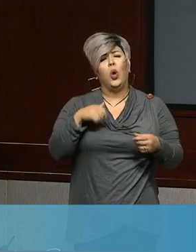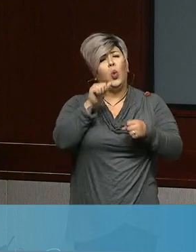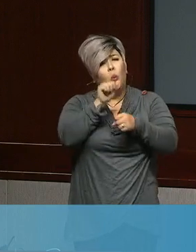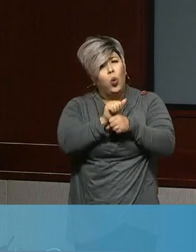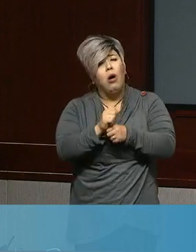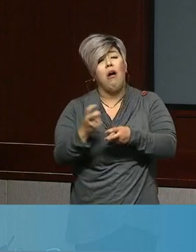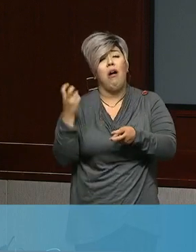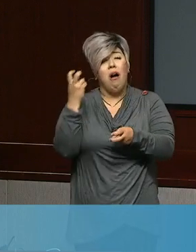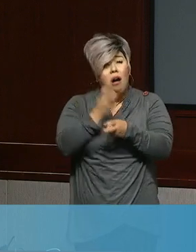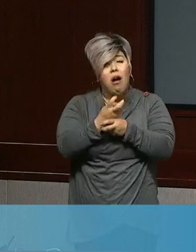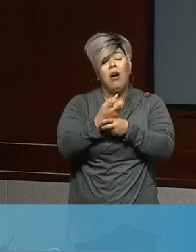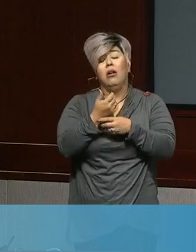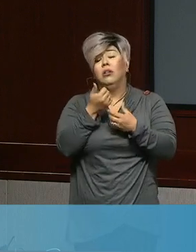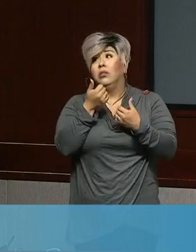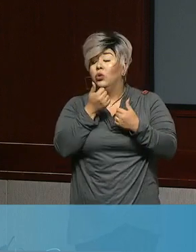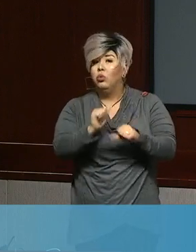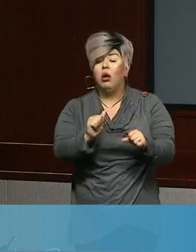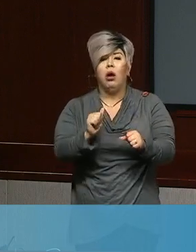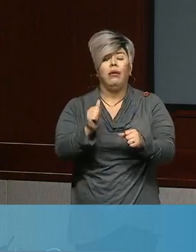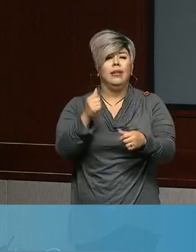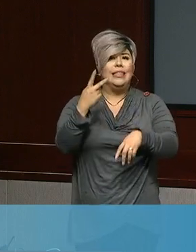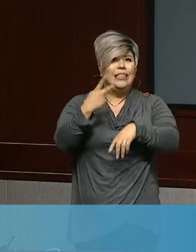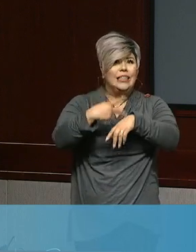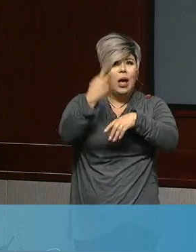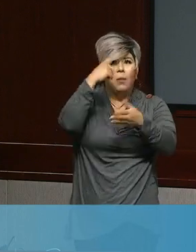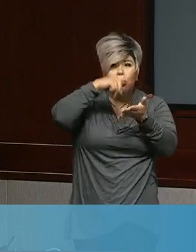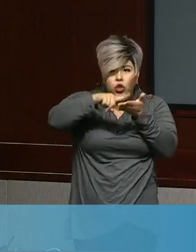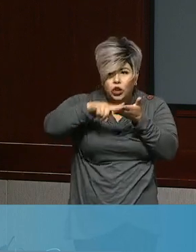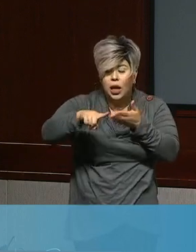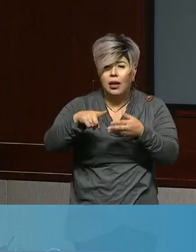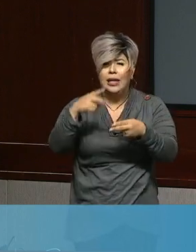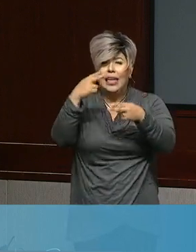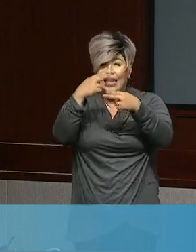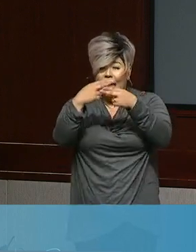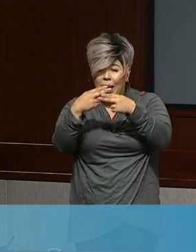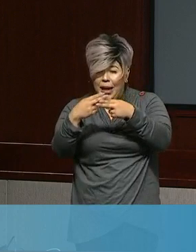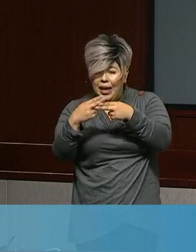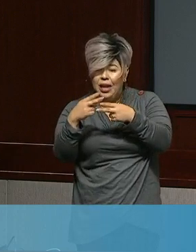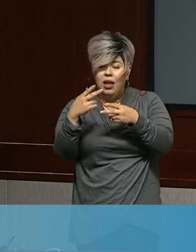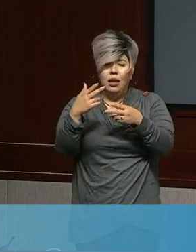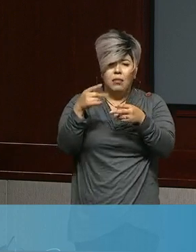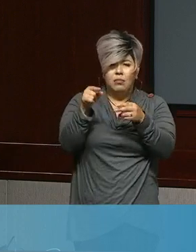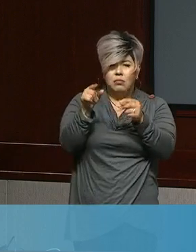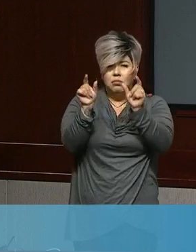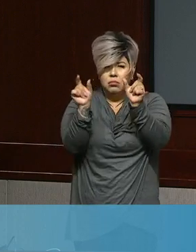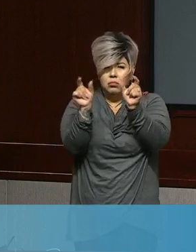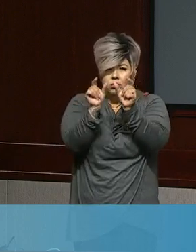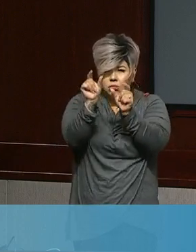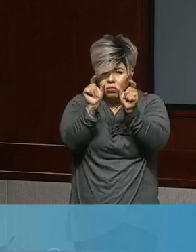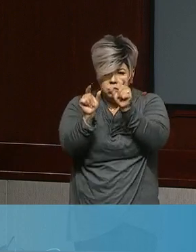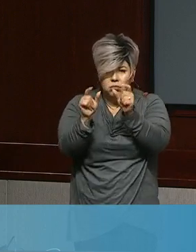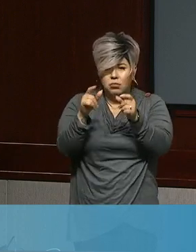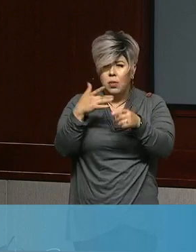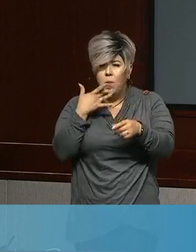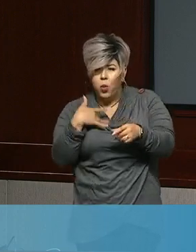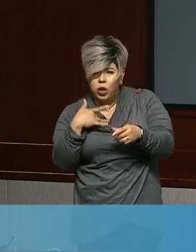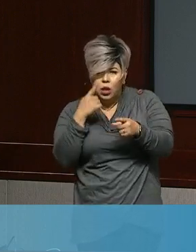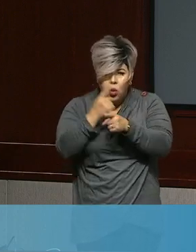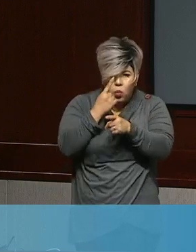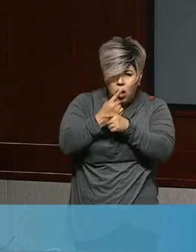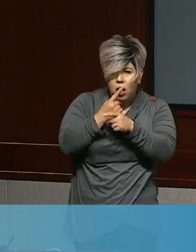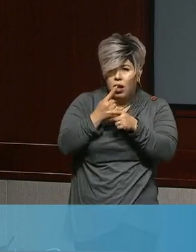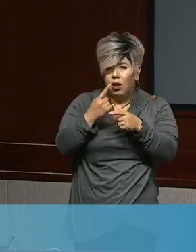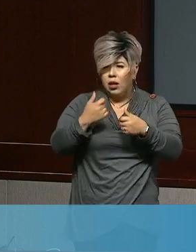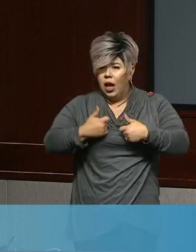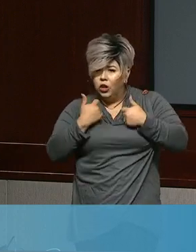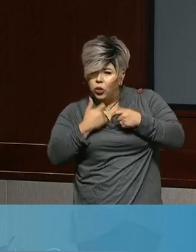sure. We are double checking names with people who have multiple last names, hyphen, no space, as well as verifying with date of birth and addresses and phone